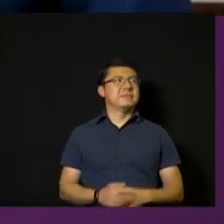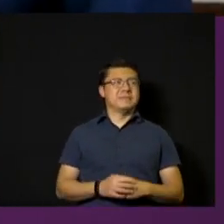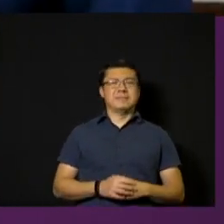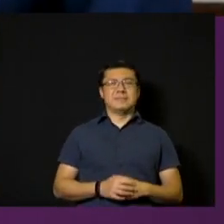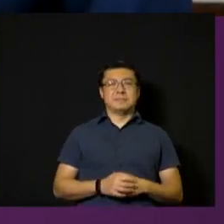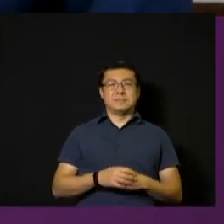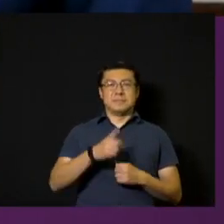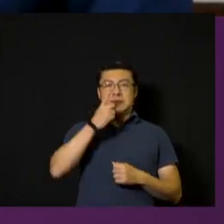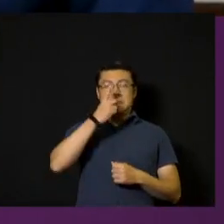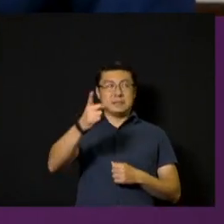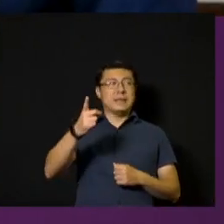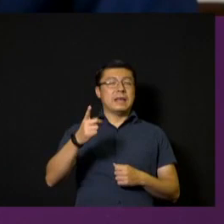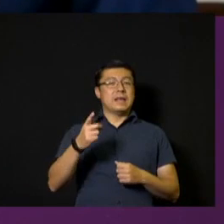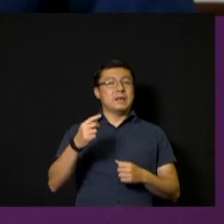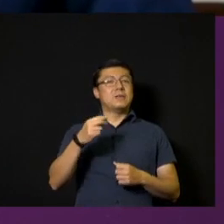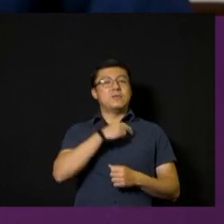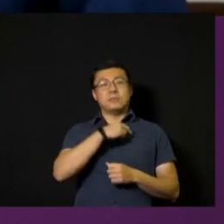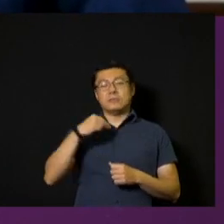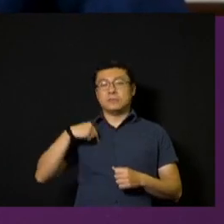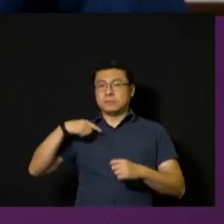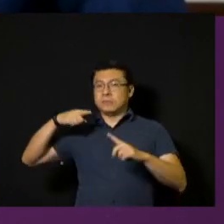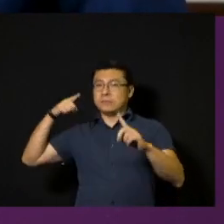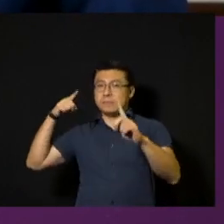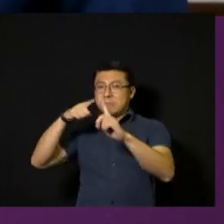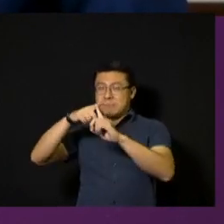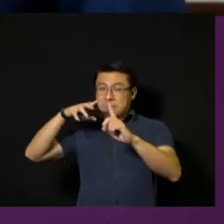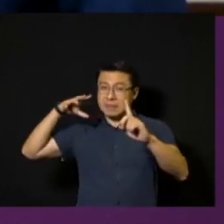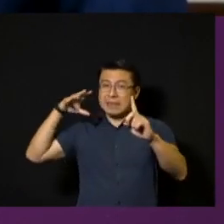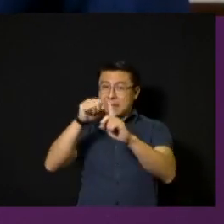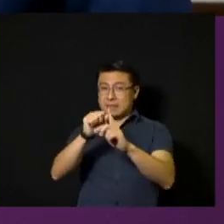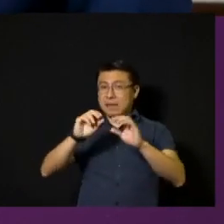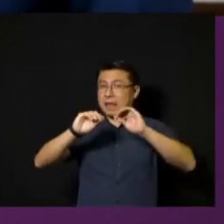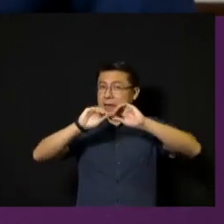telling you, Diego, if we are not clear that we can,